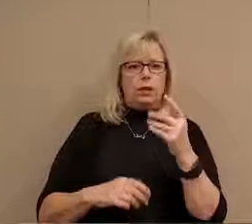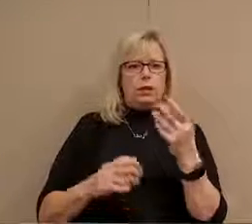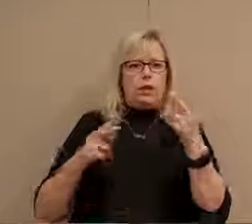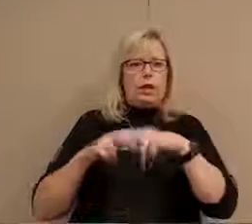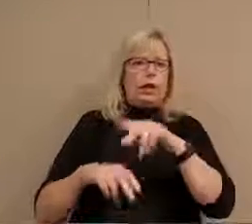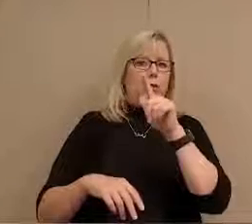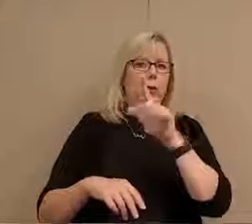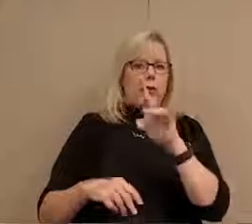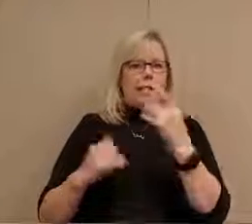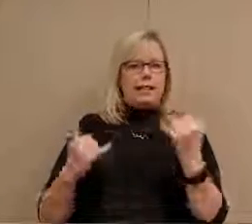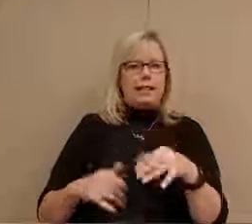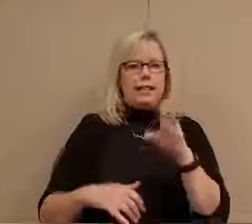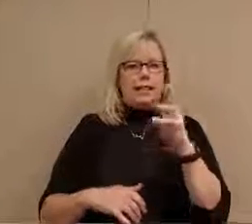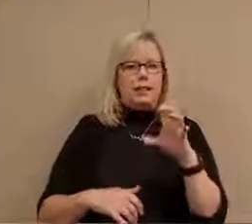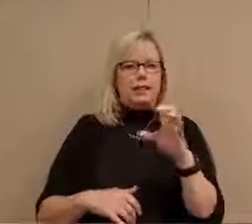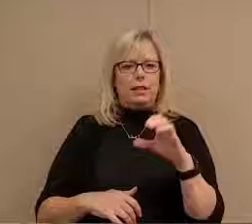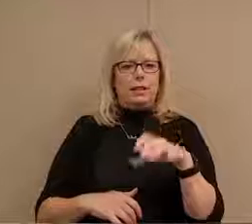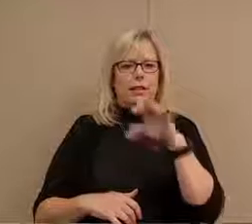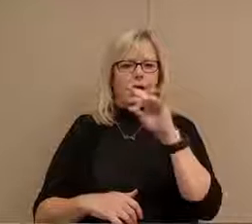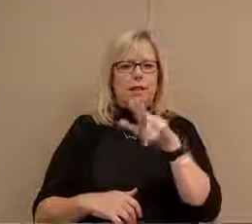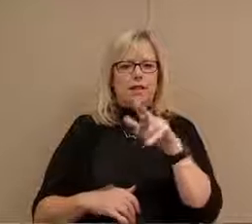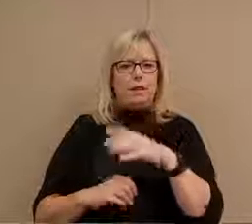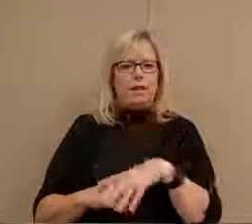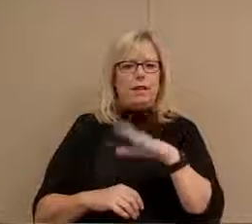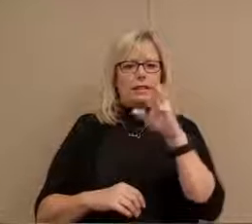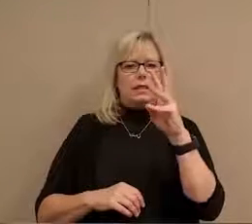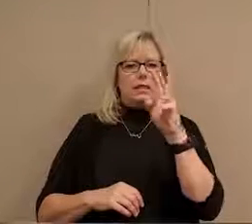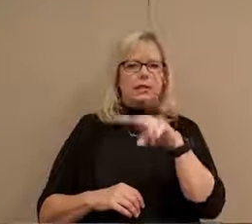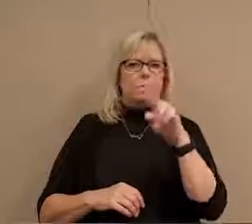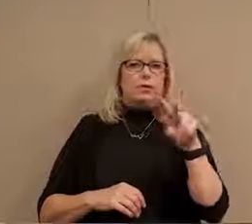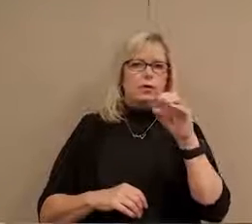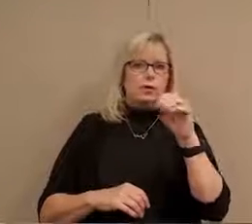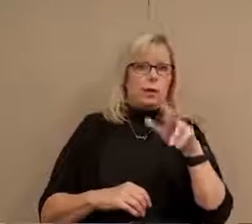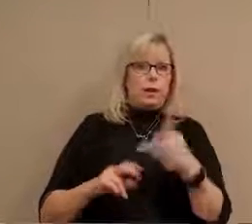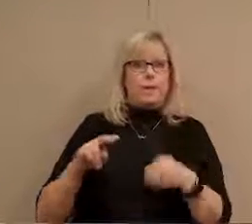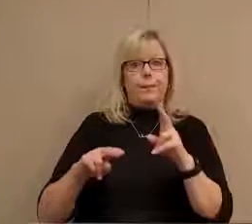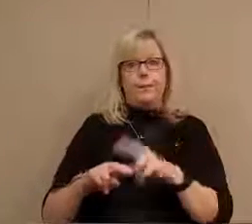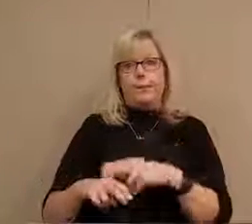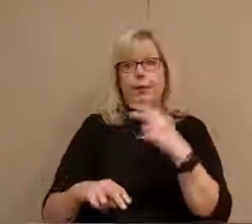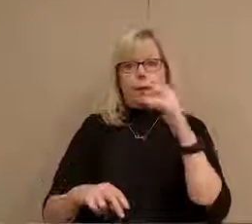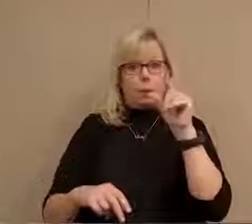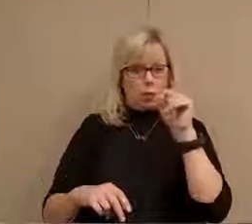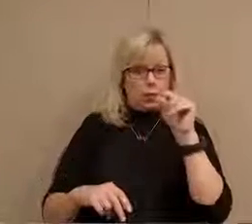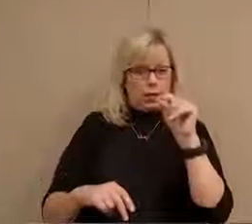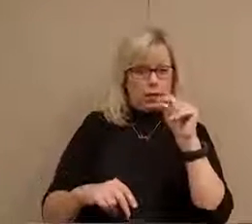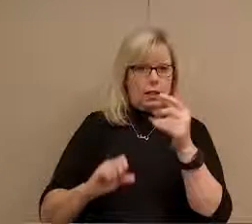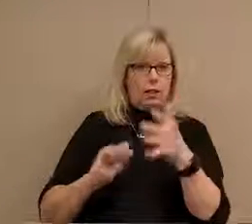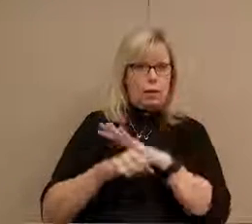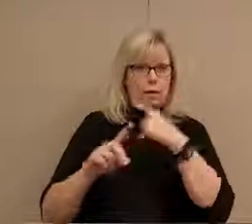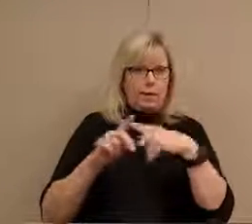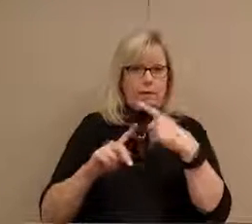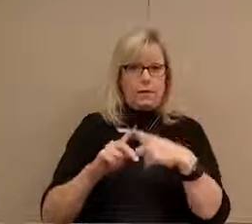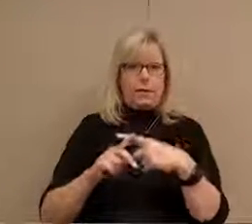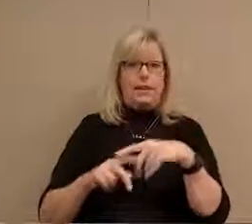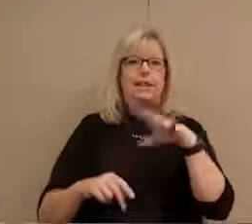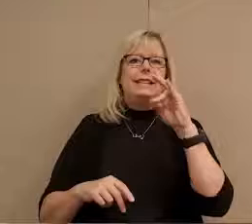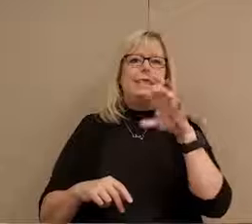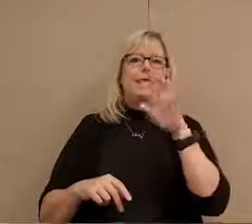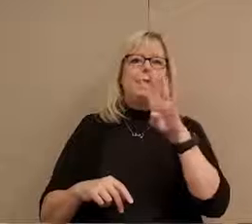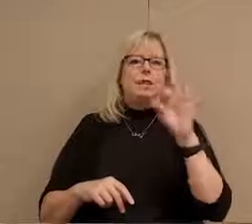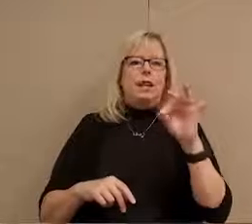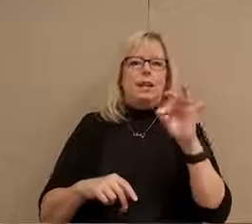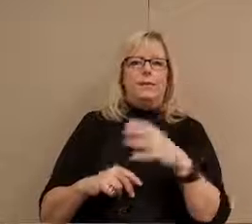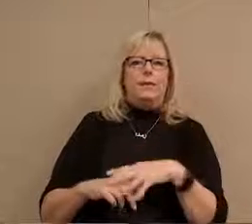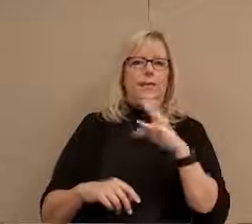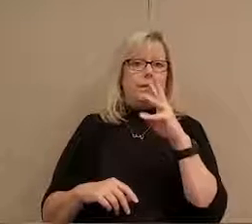went up 28 to 683. 62203 up 20 COVID positives to